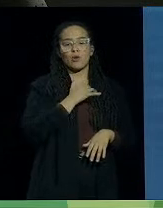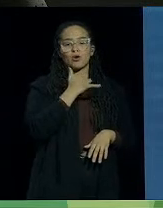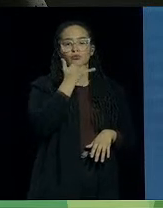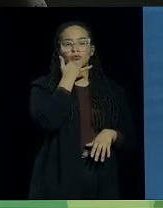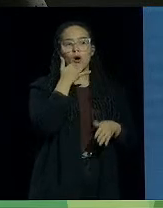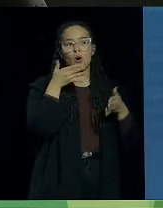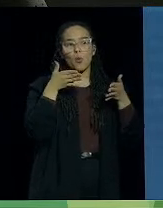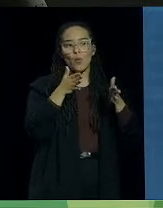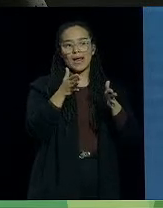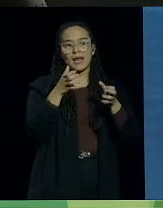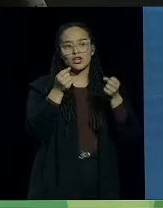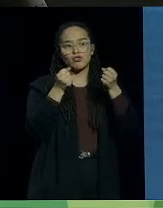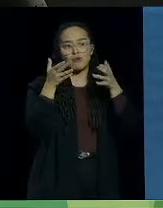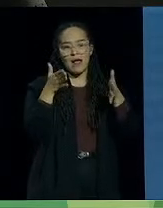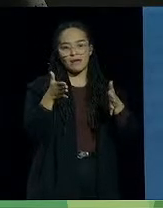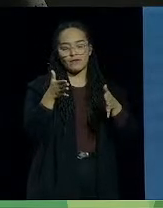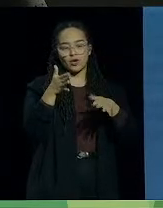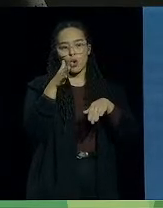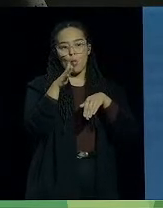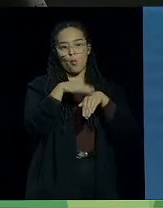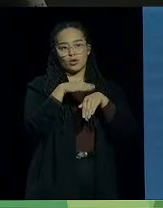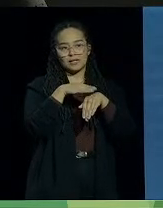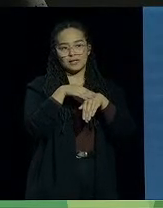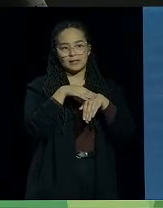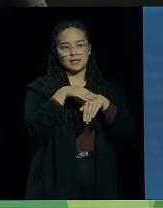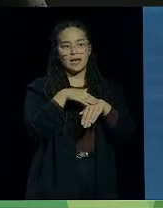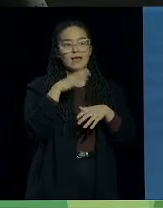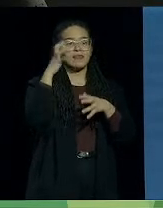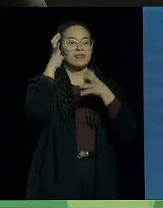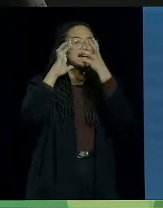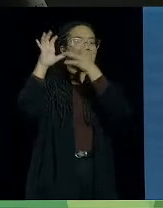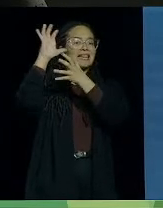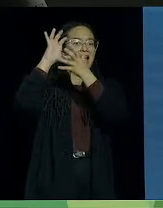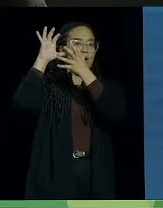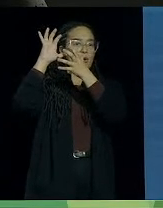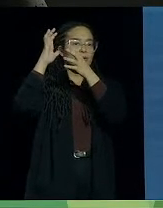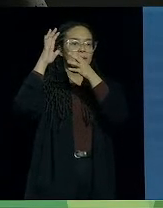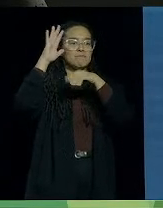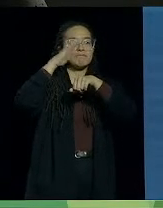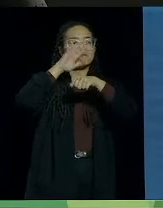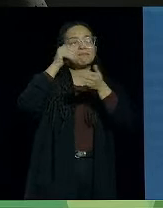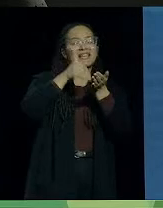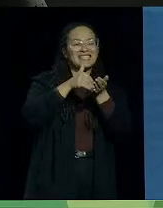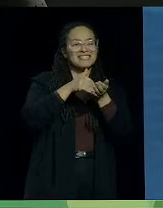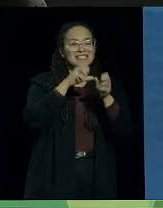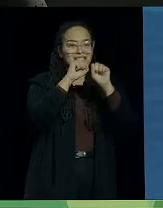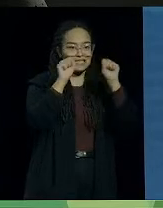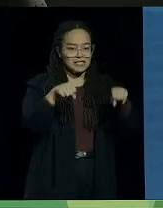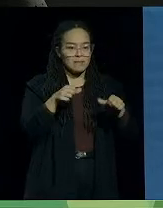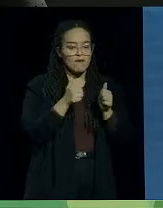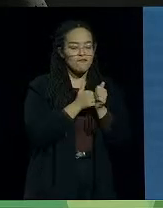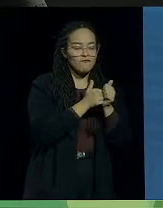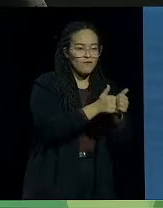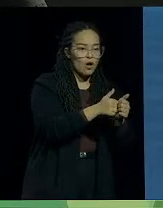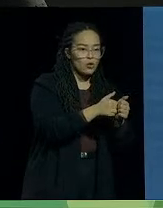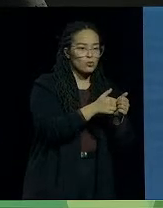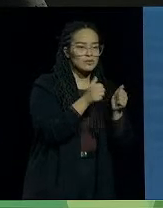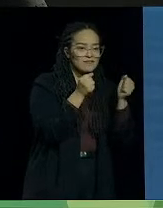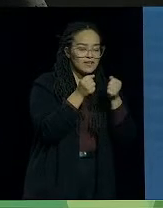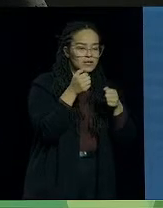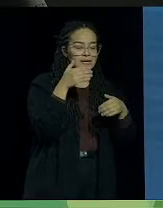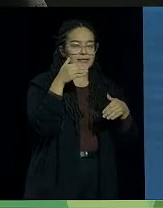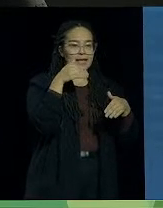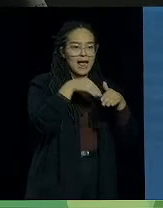wrong way driver warning. The Bosch cloud-based system tracks vehicles as they approach